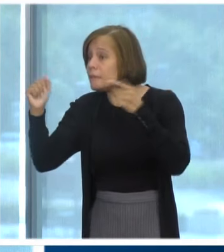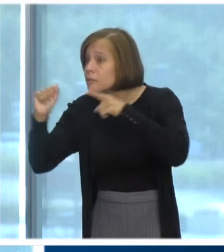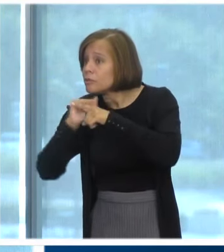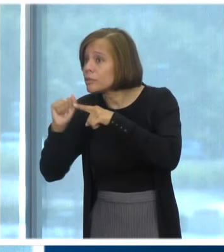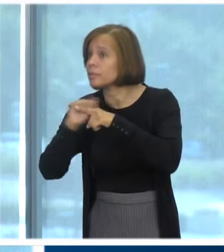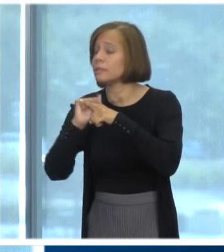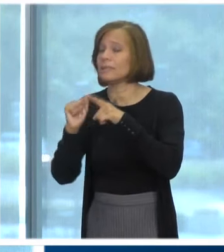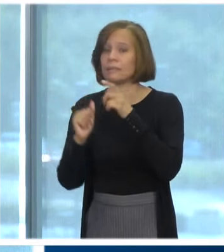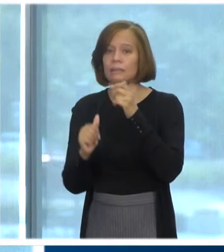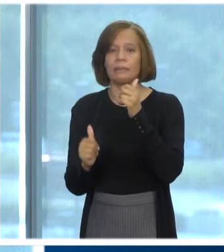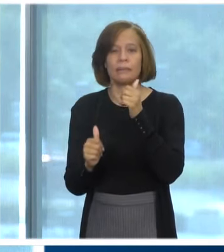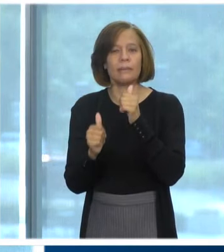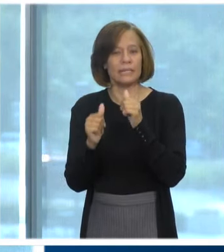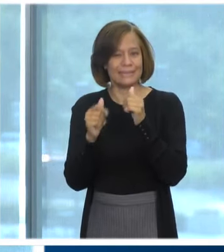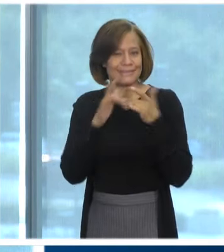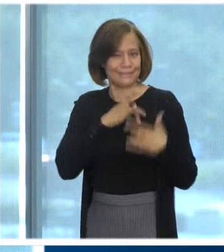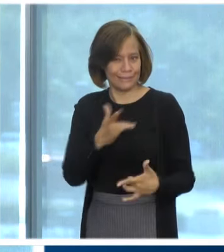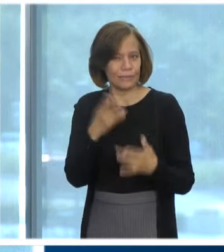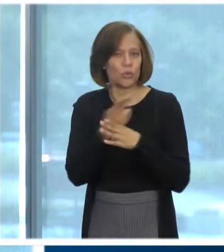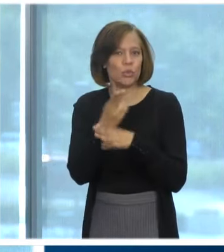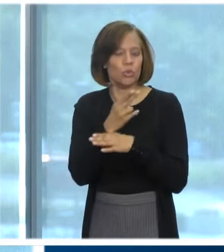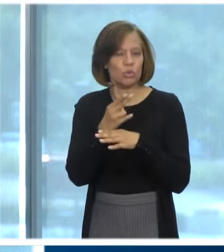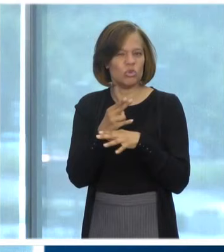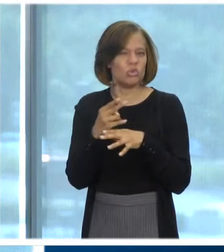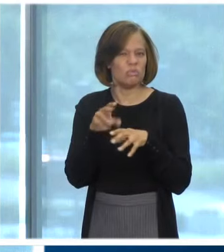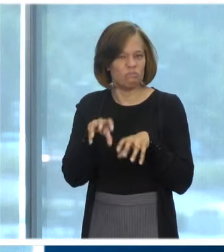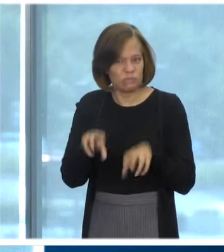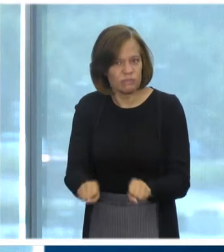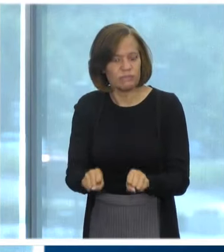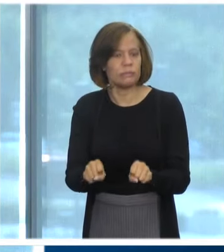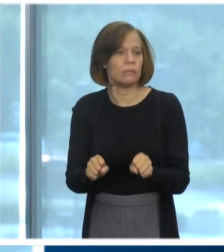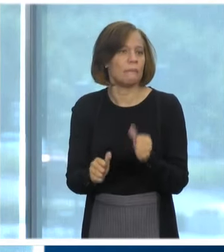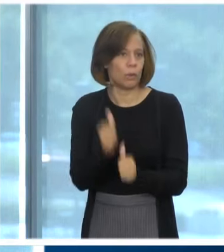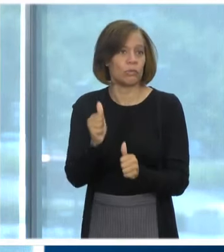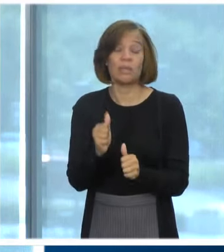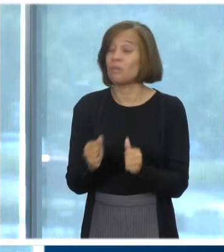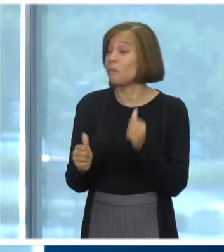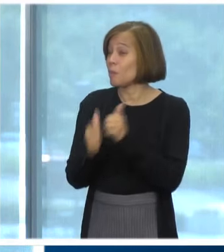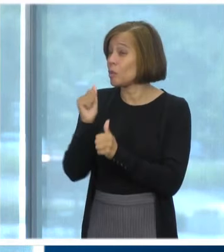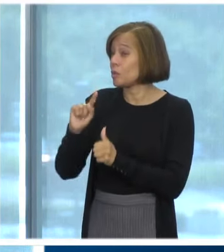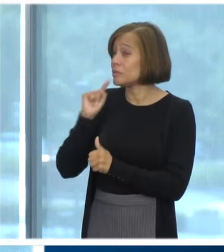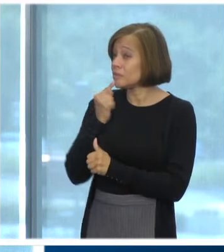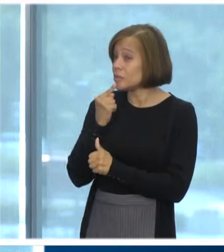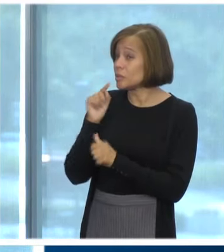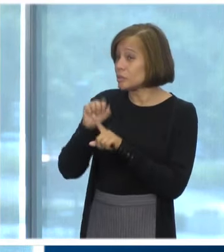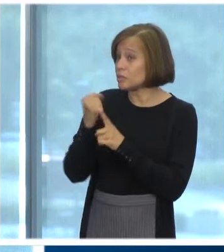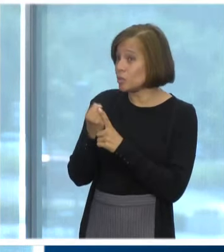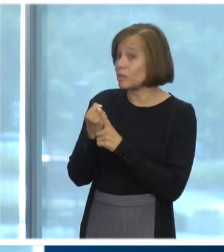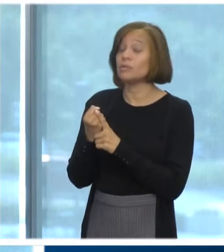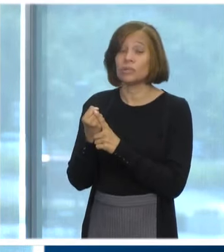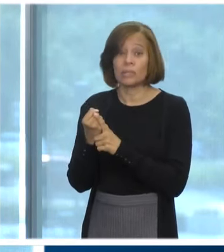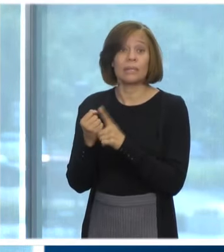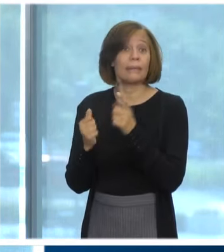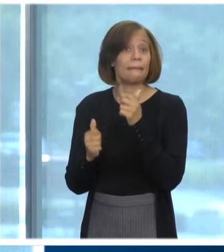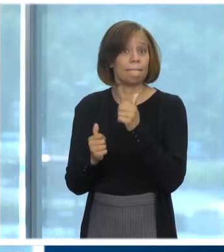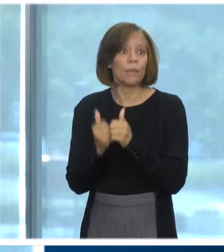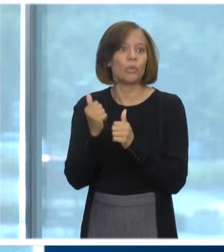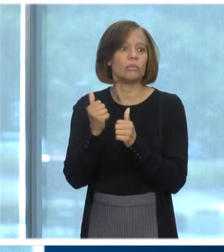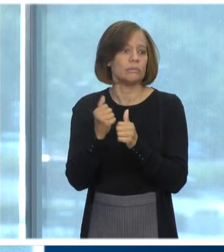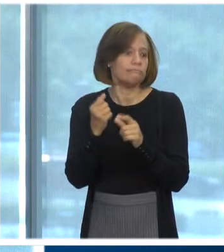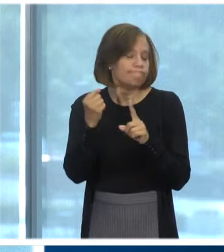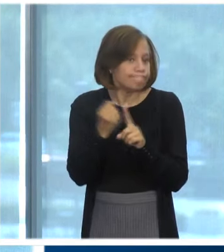using force. Thus, when the allegations are the most serious, the most likely to have resulted in a specific injury to a